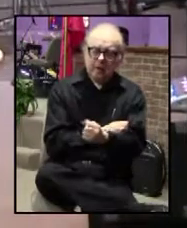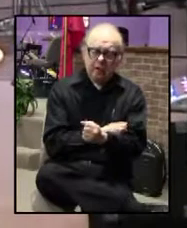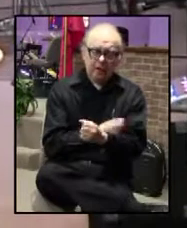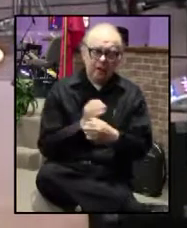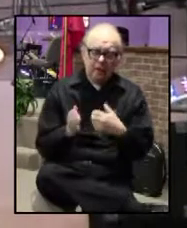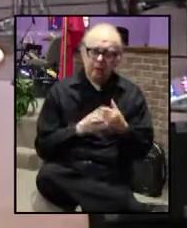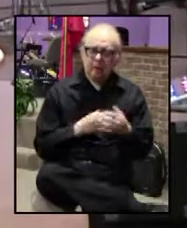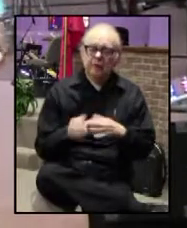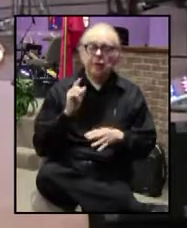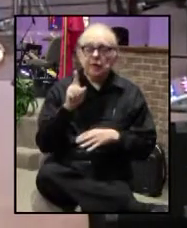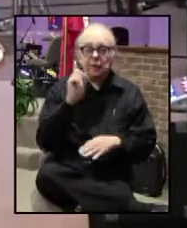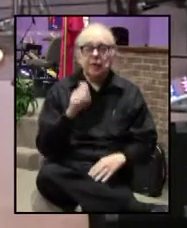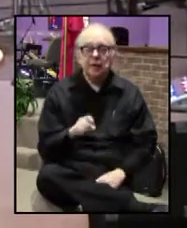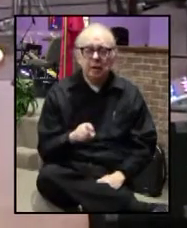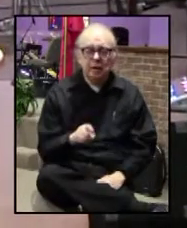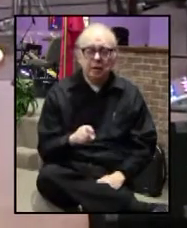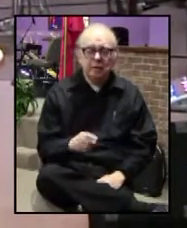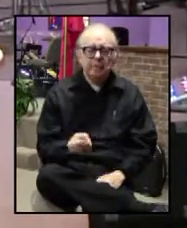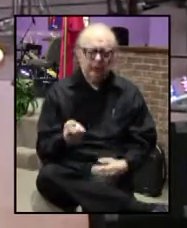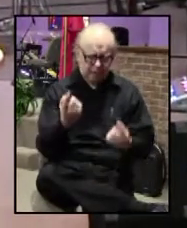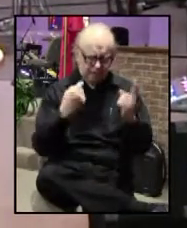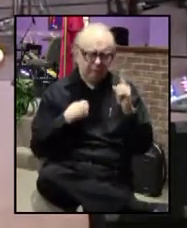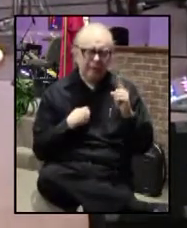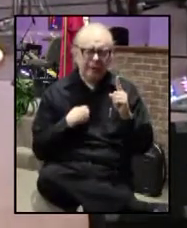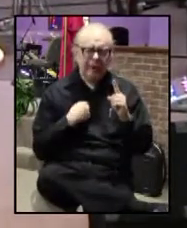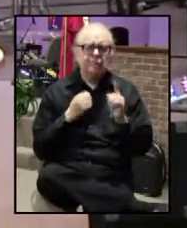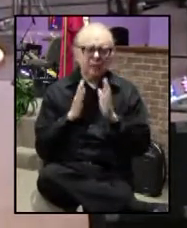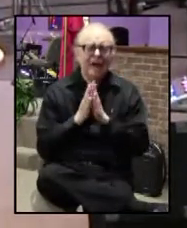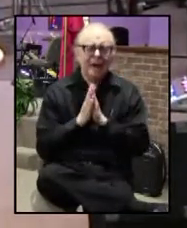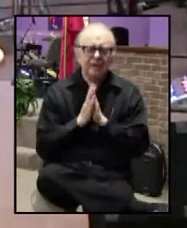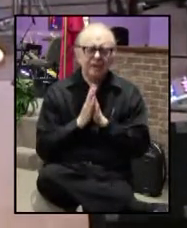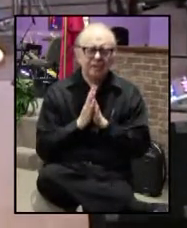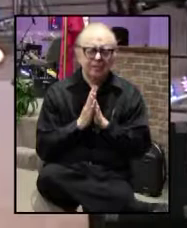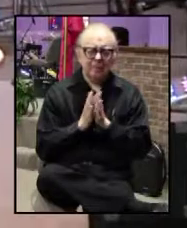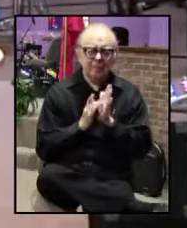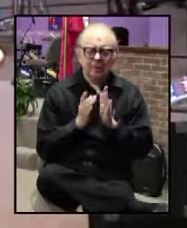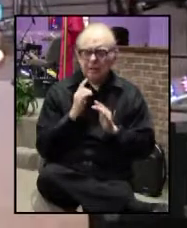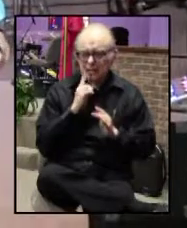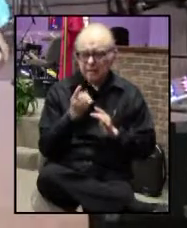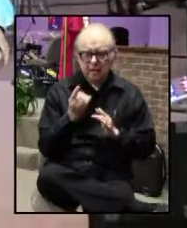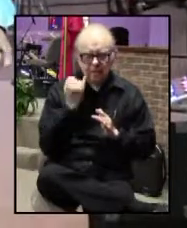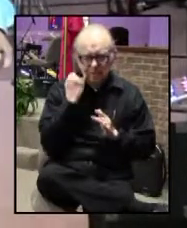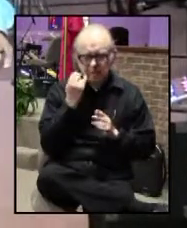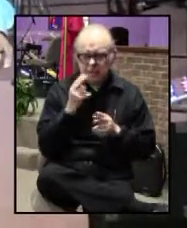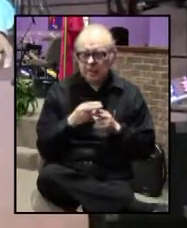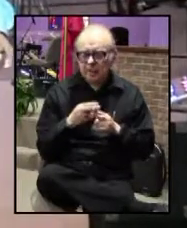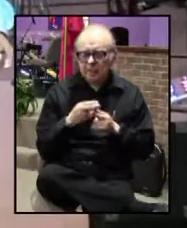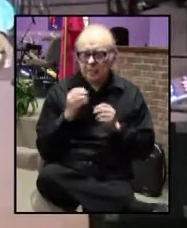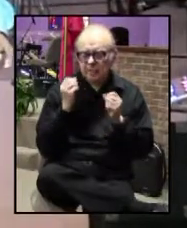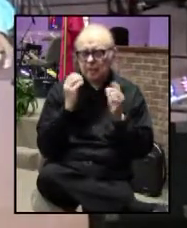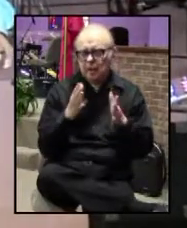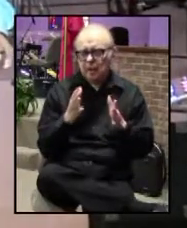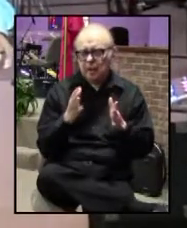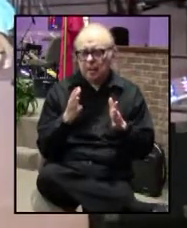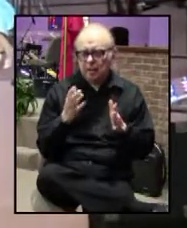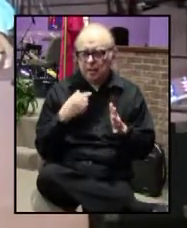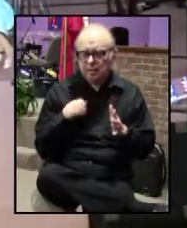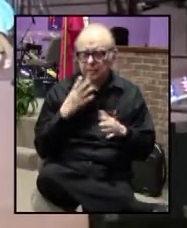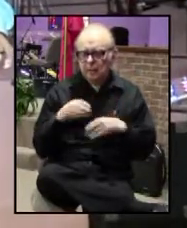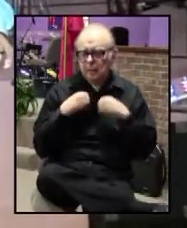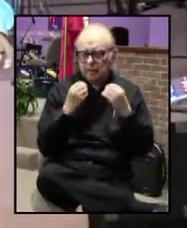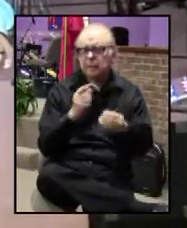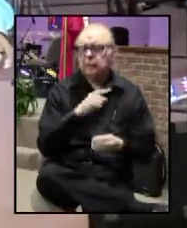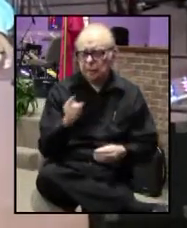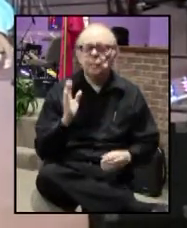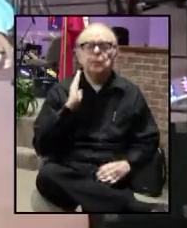whatever you need, you come to me and you ask. And he says, if you ask in the name of the Father, he says, I will give